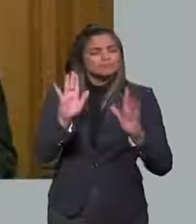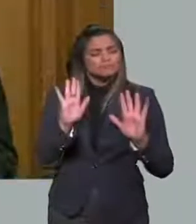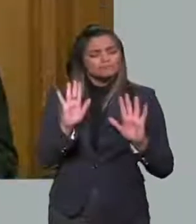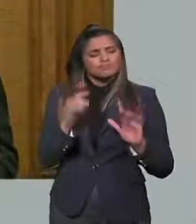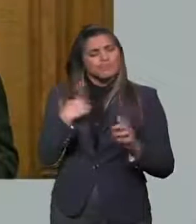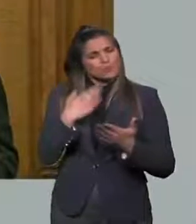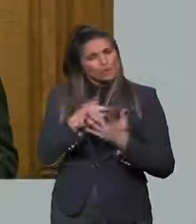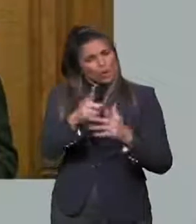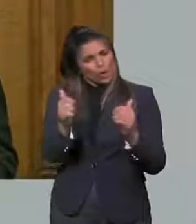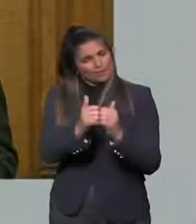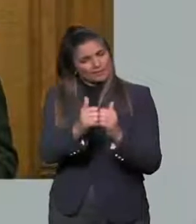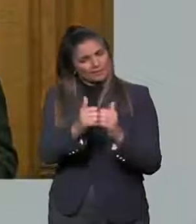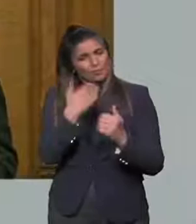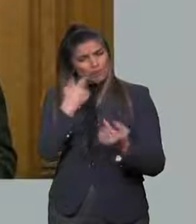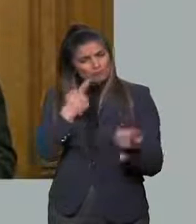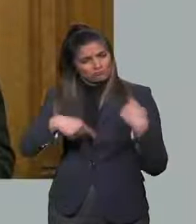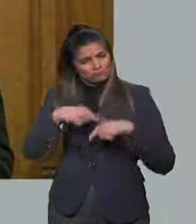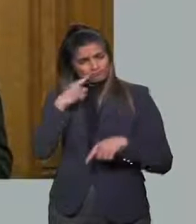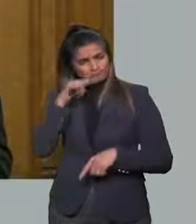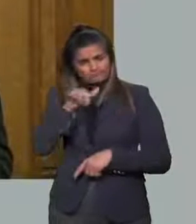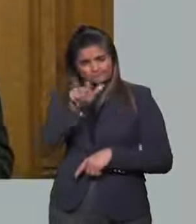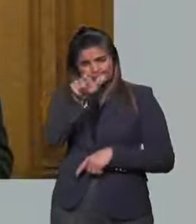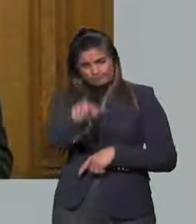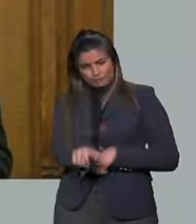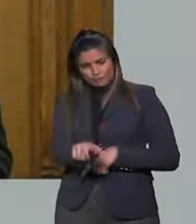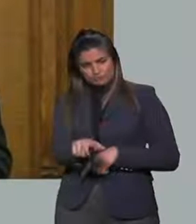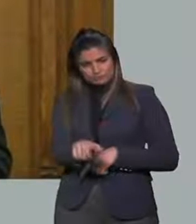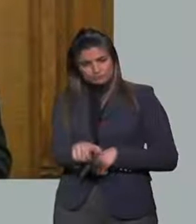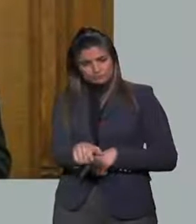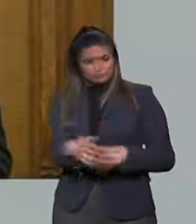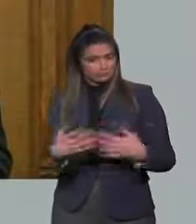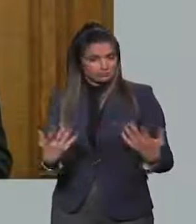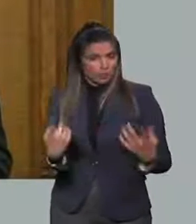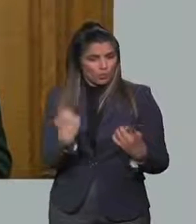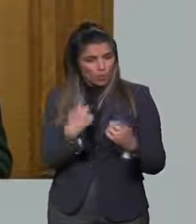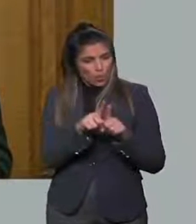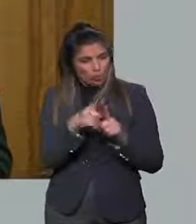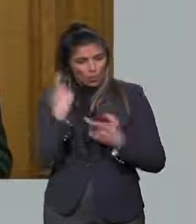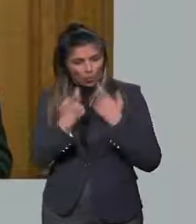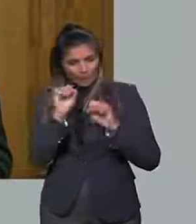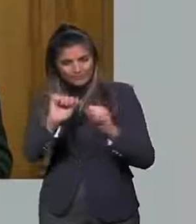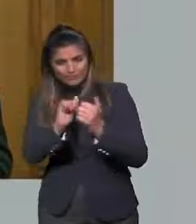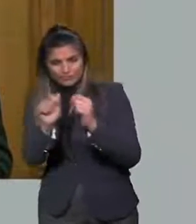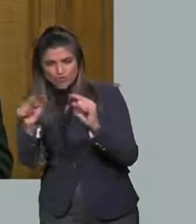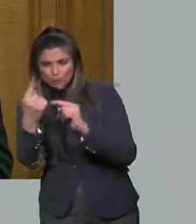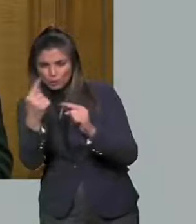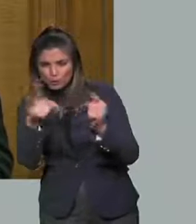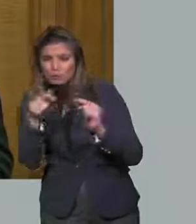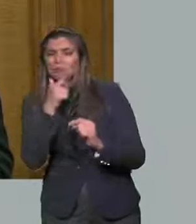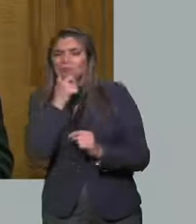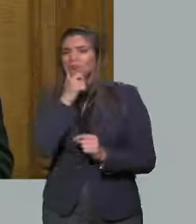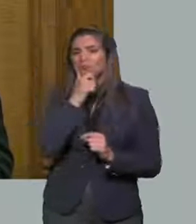to judging a person, it's often done by the company that they keep. When it comes to